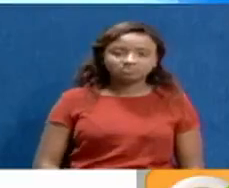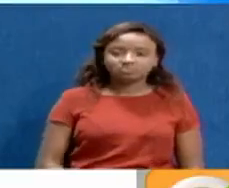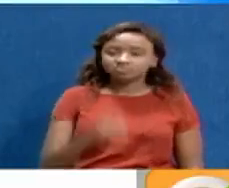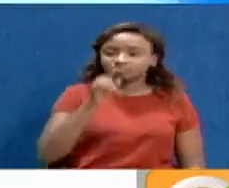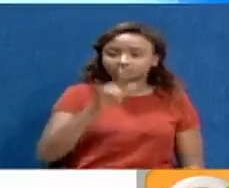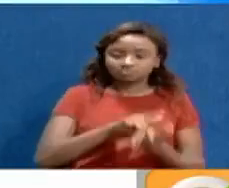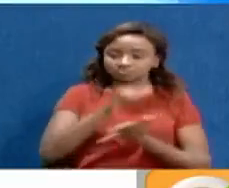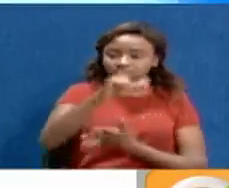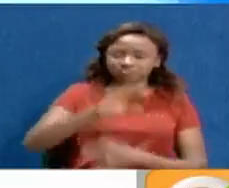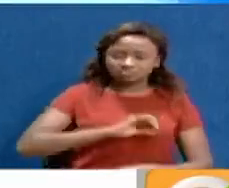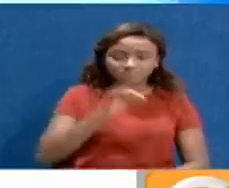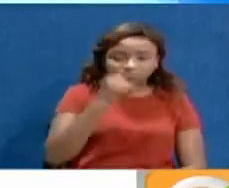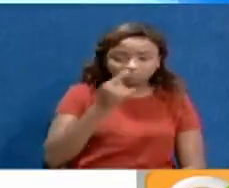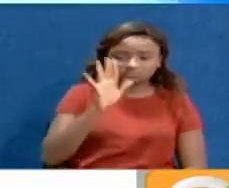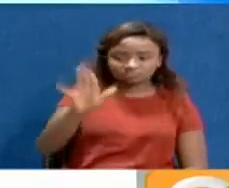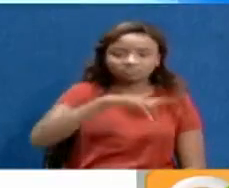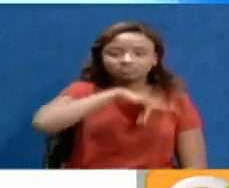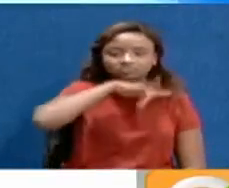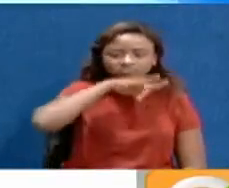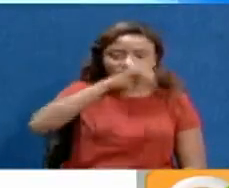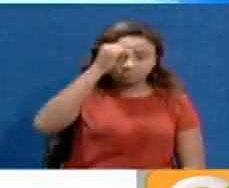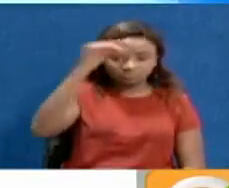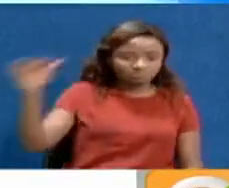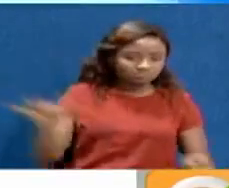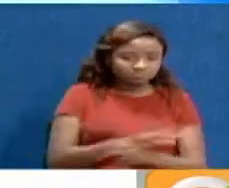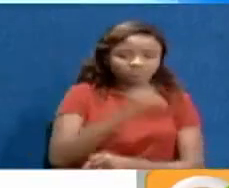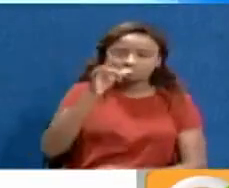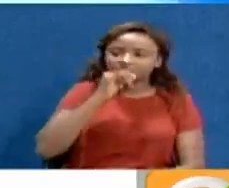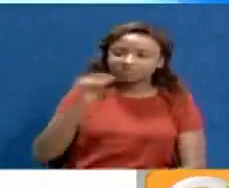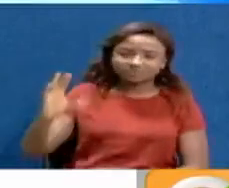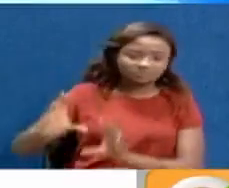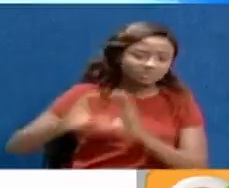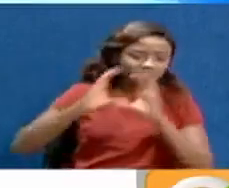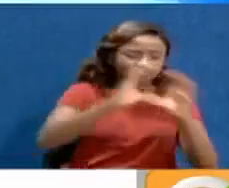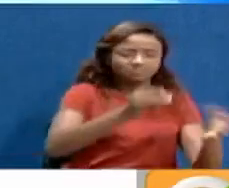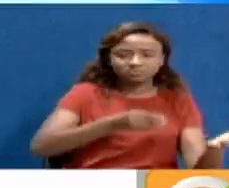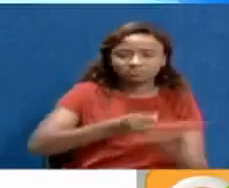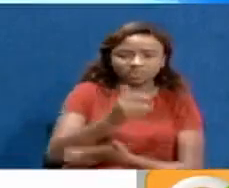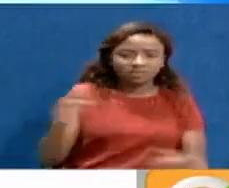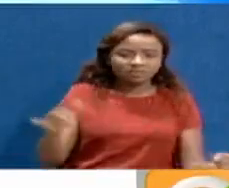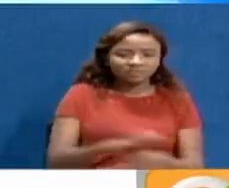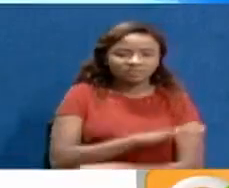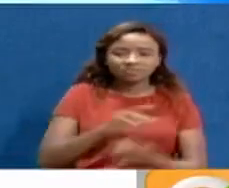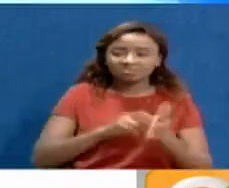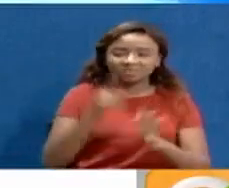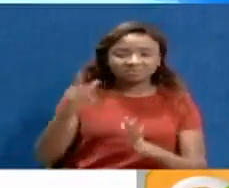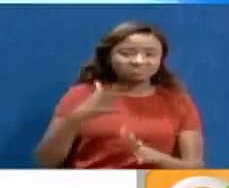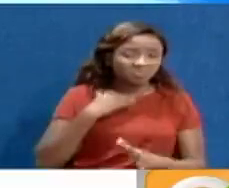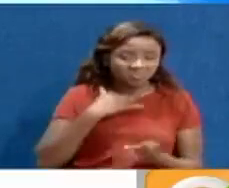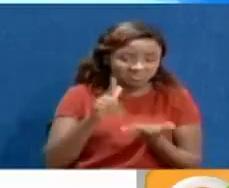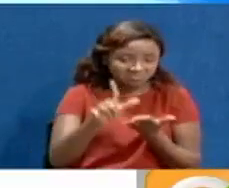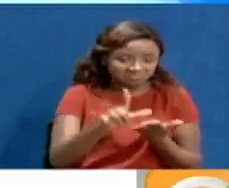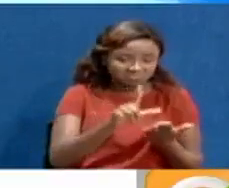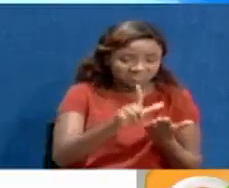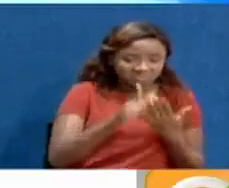aircraft is fully owned by the Ugandan government, which paid for it in full, stating that it did not want any